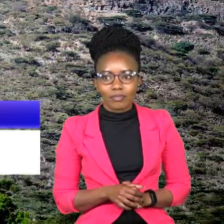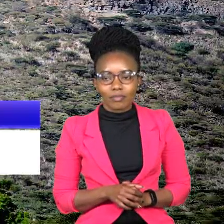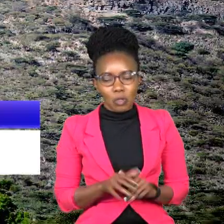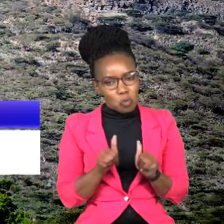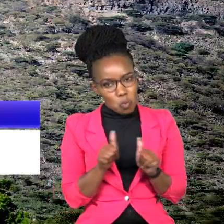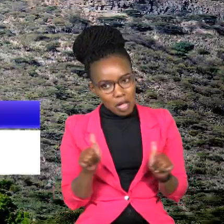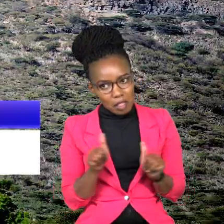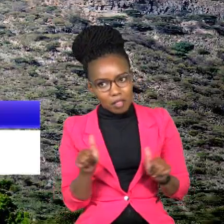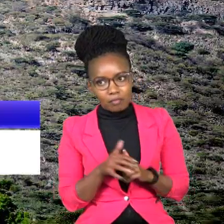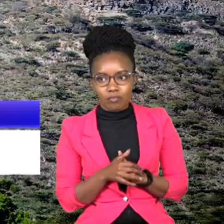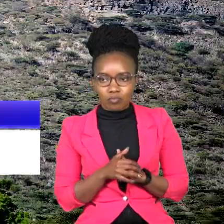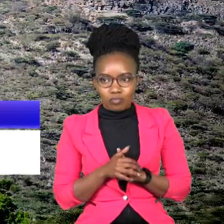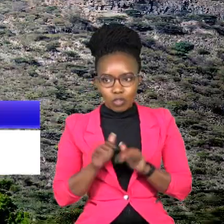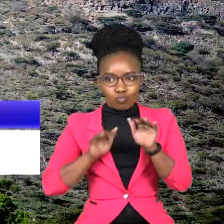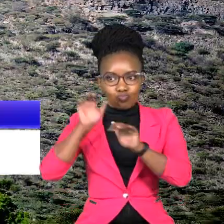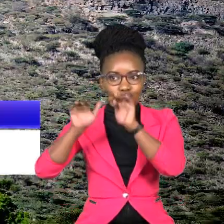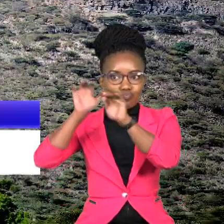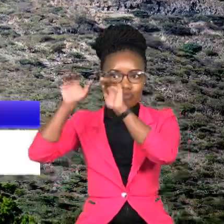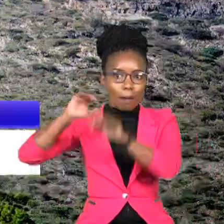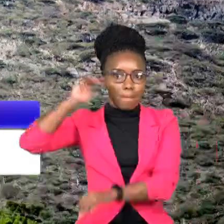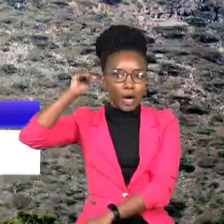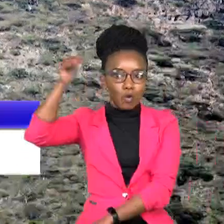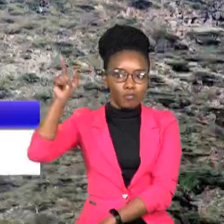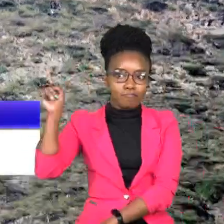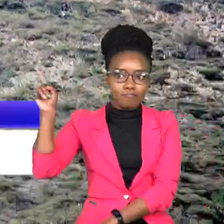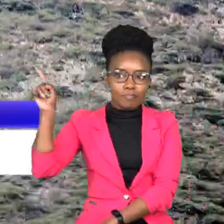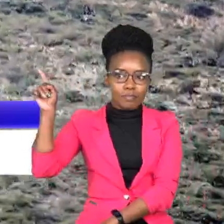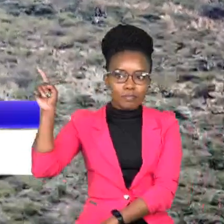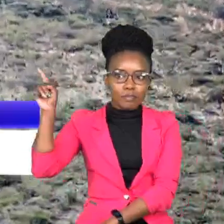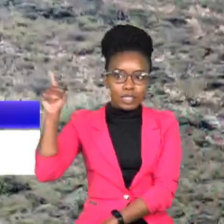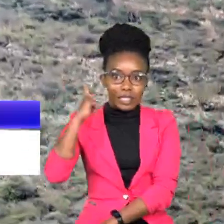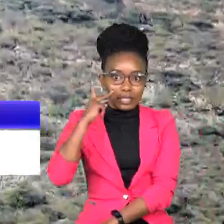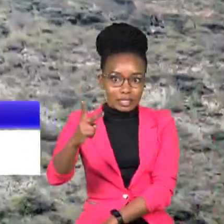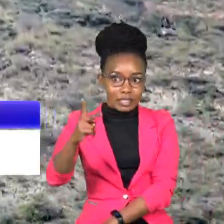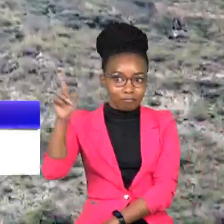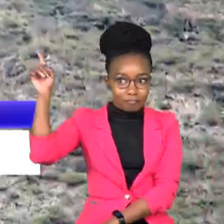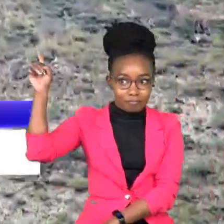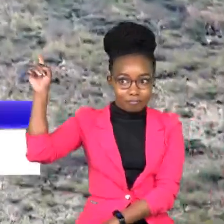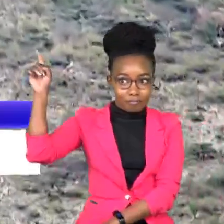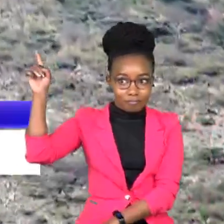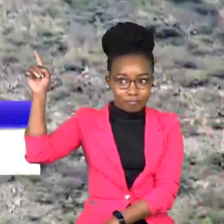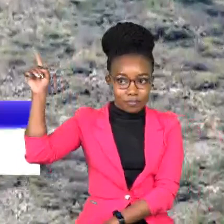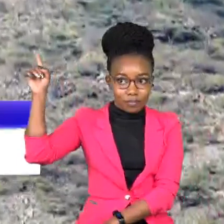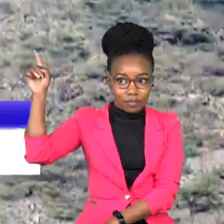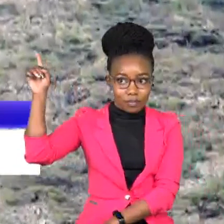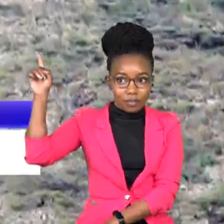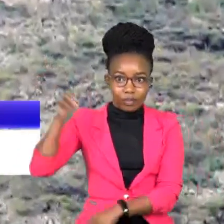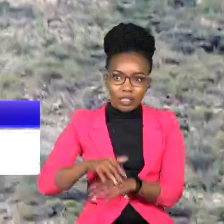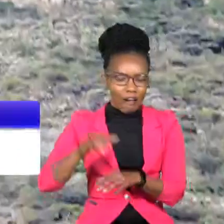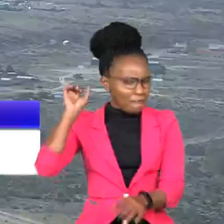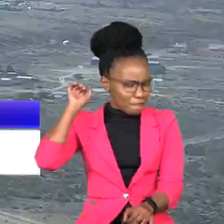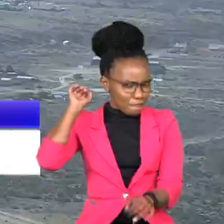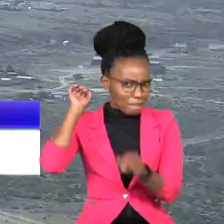Well, we are about to climb that mountain. Zoom in a little. You see that? A truck way up